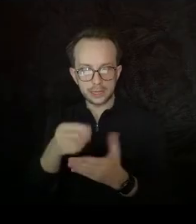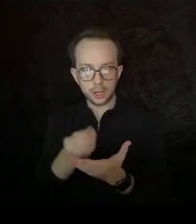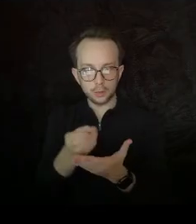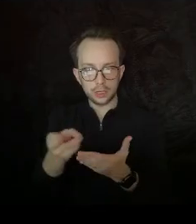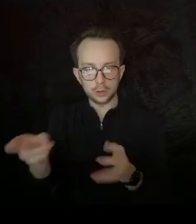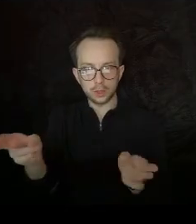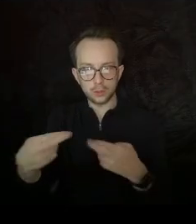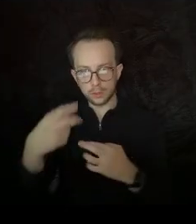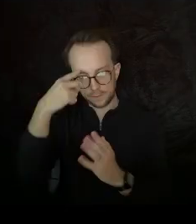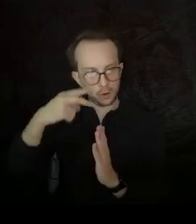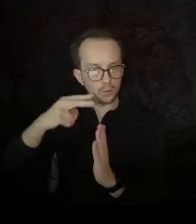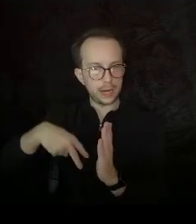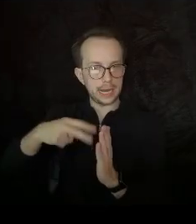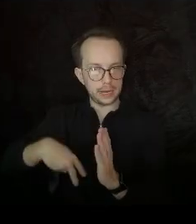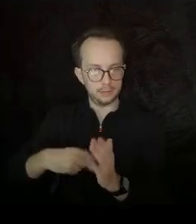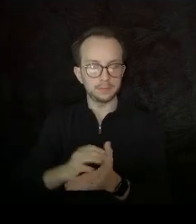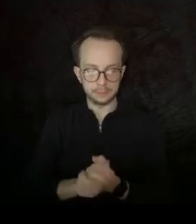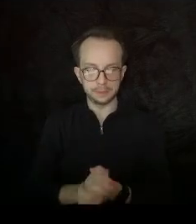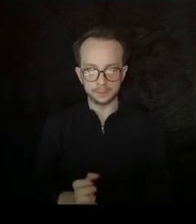for reading.